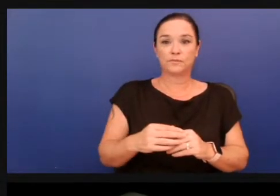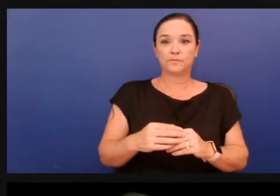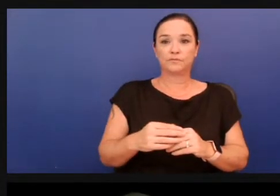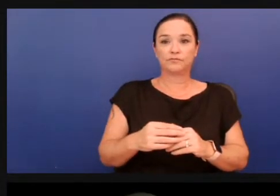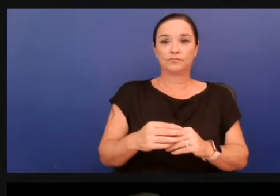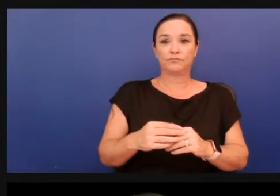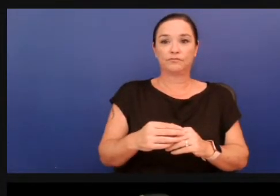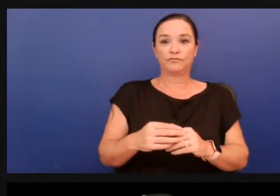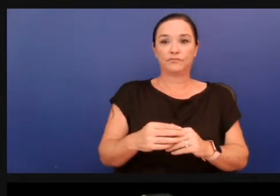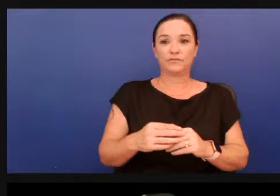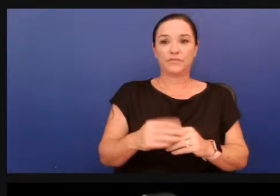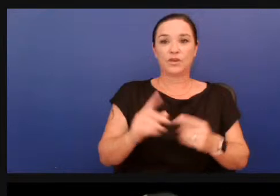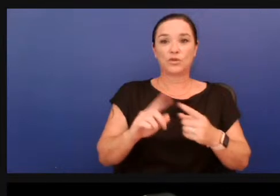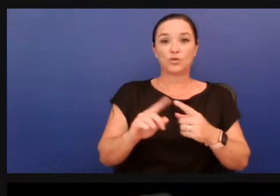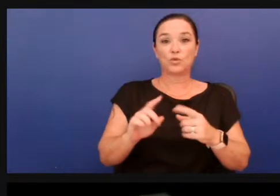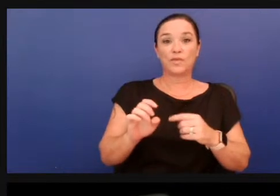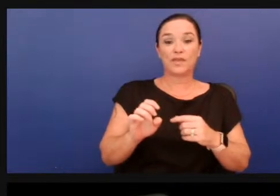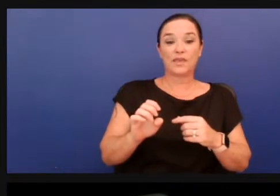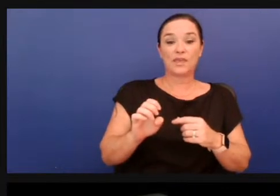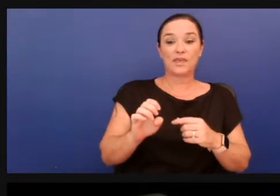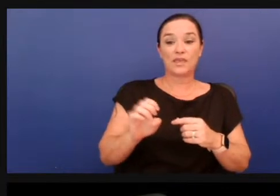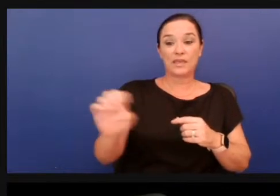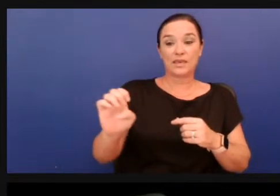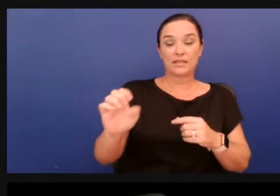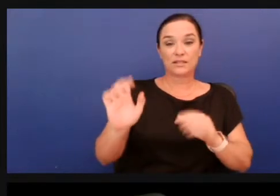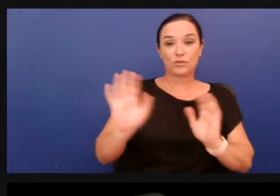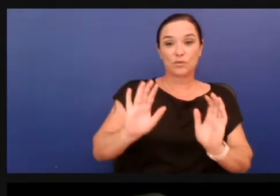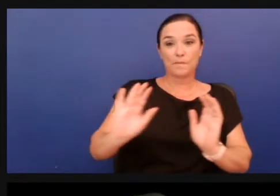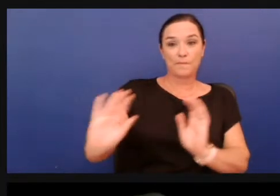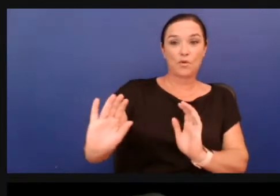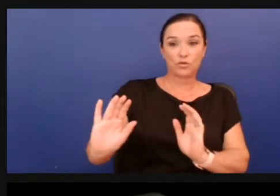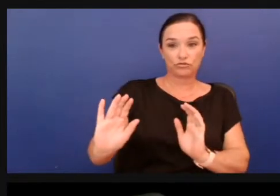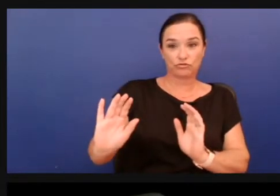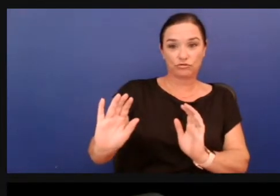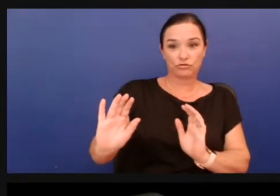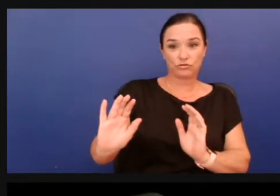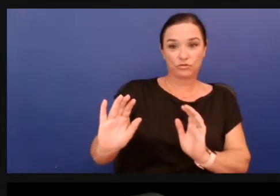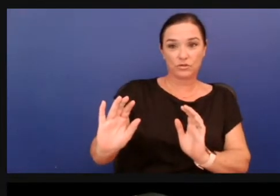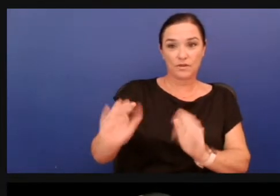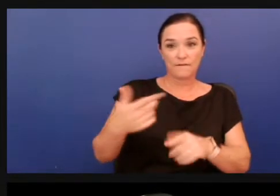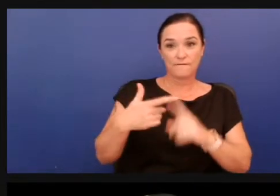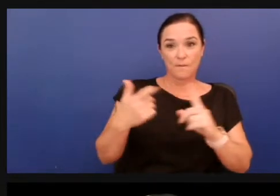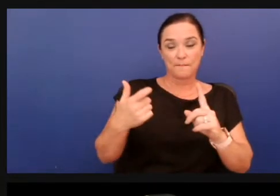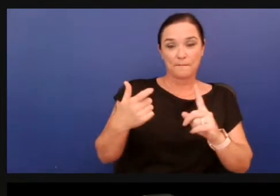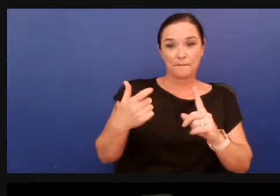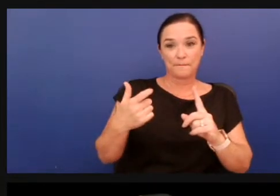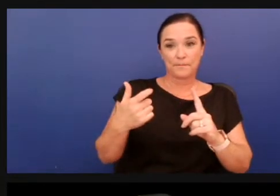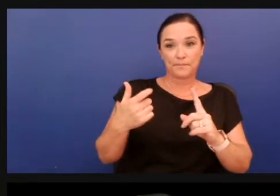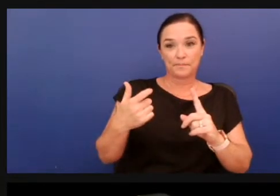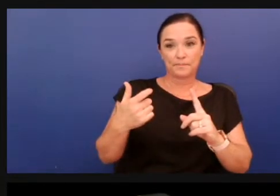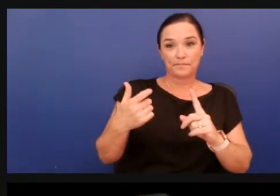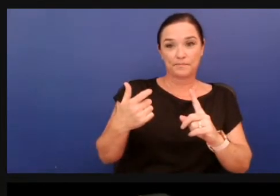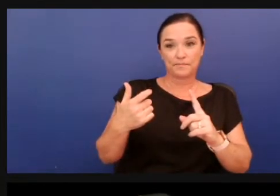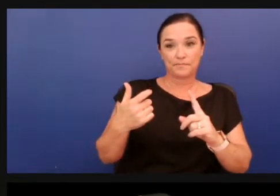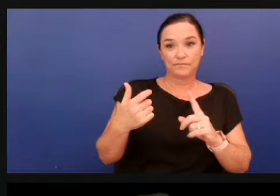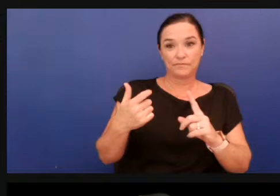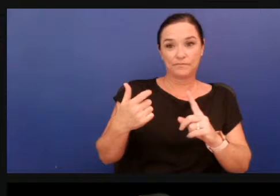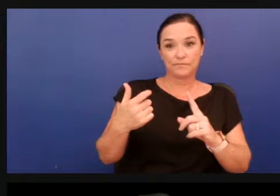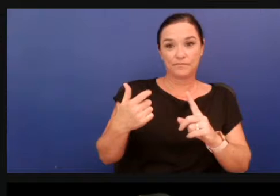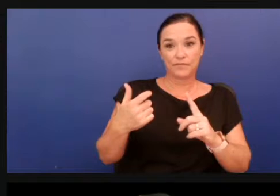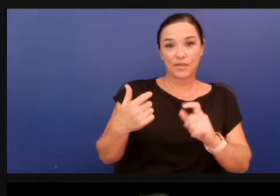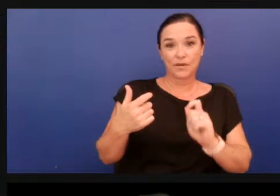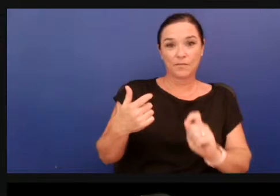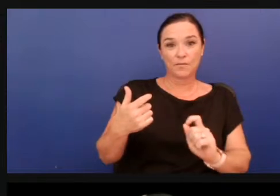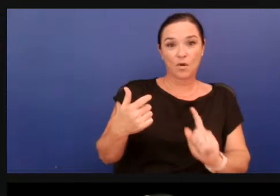And to the east, it got shoved. Wow, look at that. It goes from a little under 0.1 to a little under